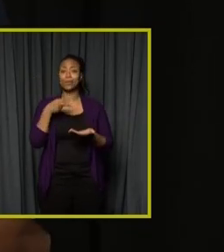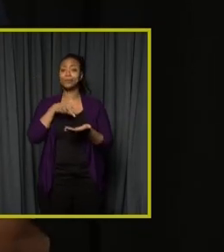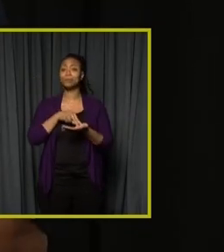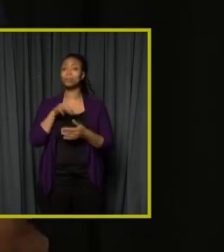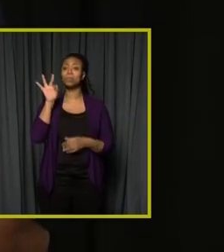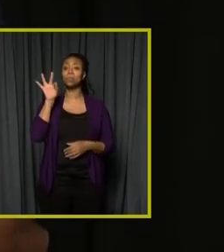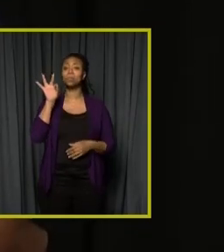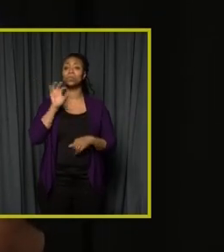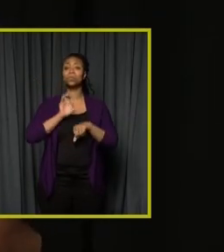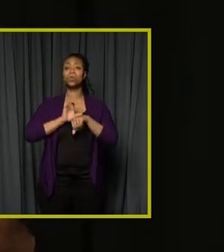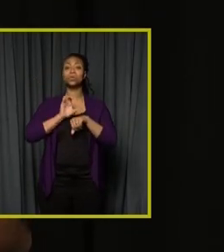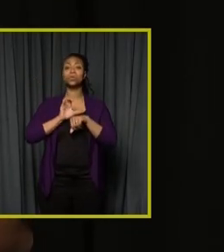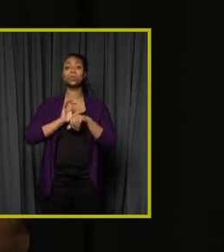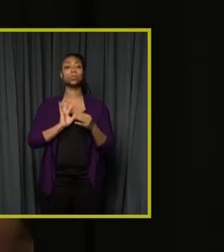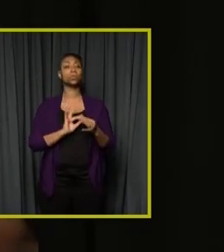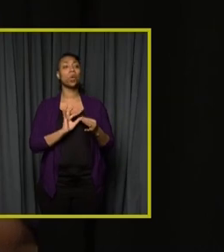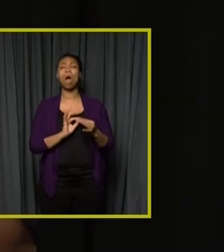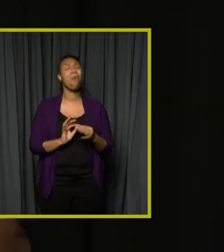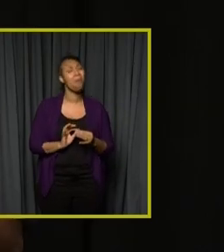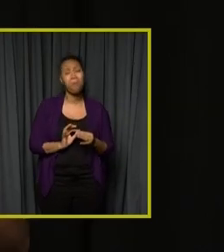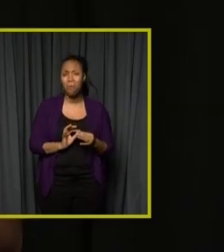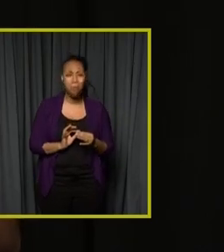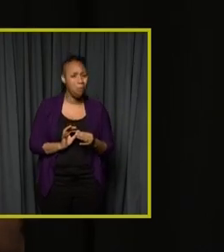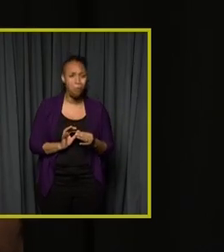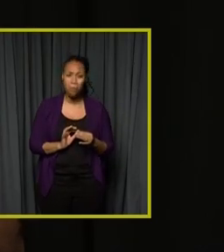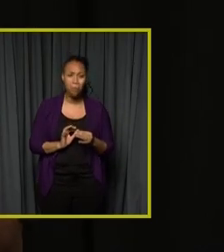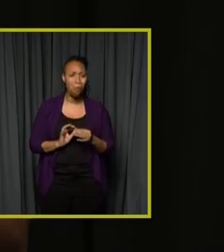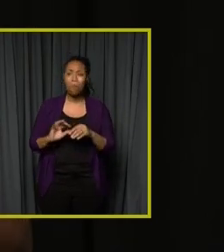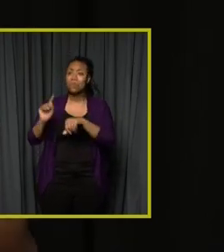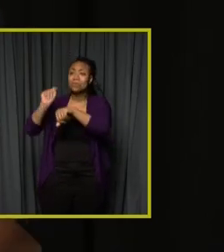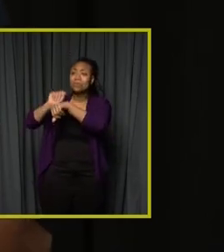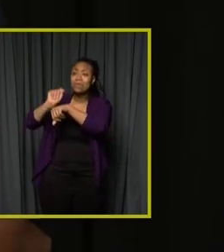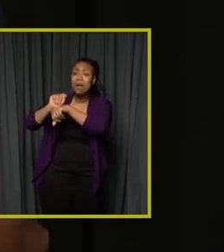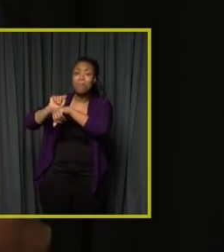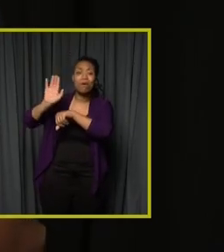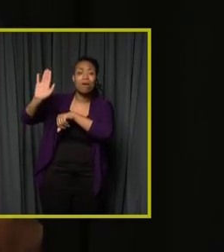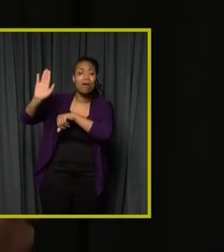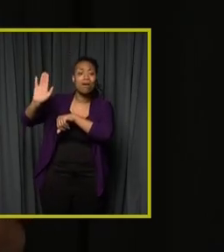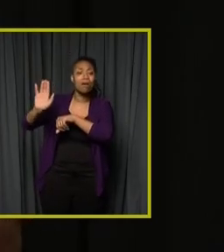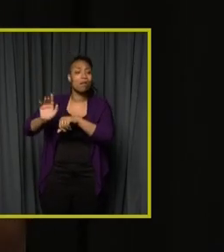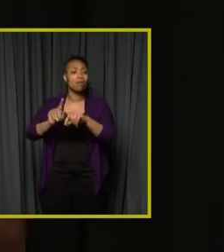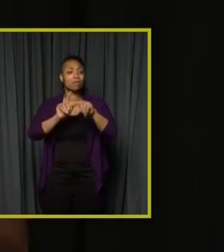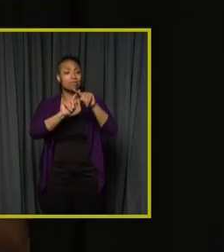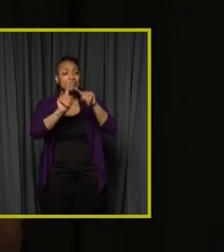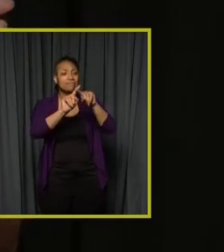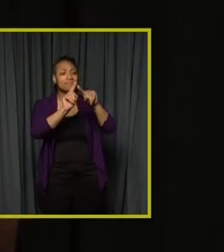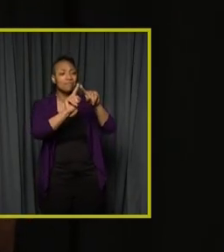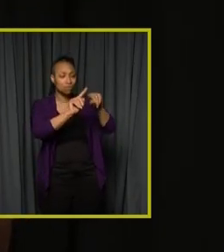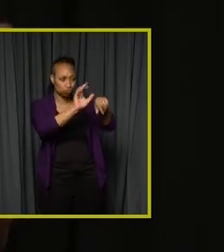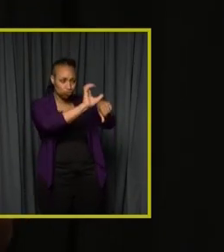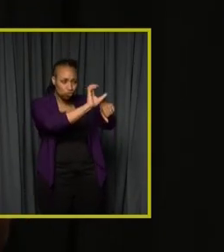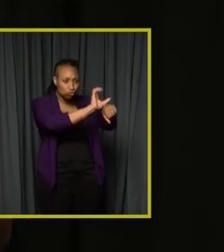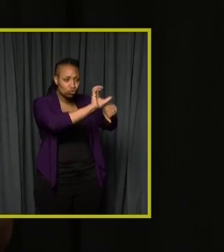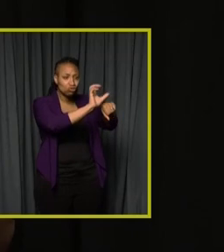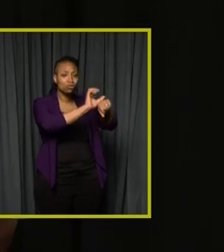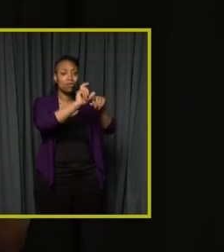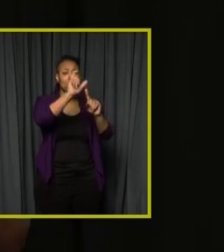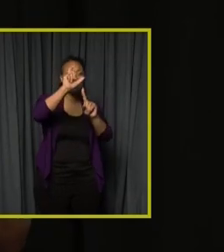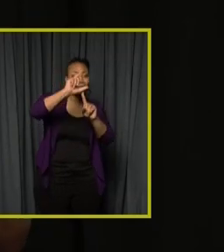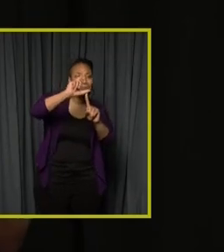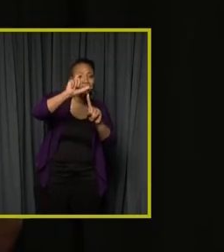the walls of churches and mosques and synagogues and temples and upon high elevated